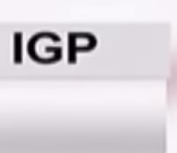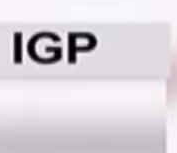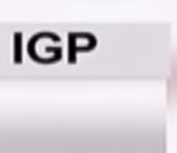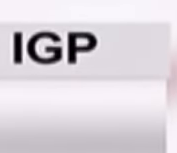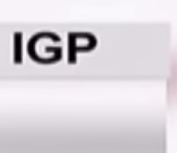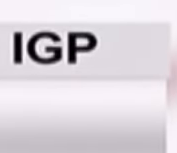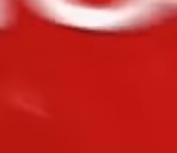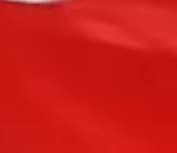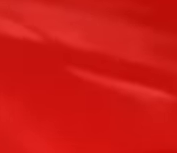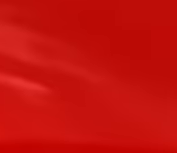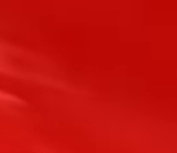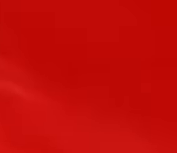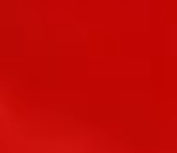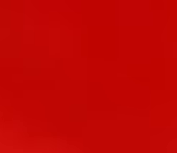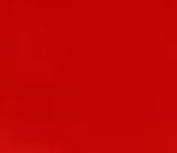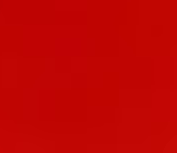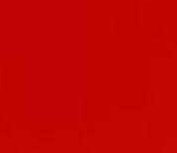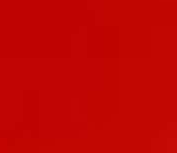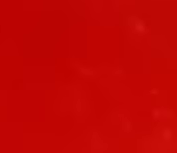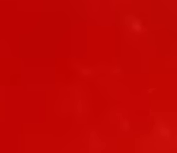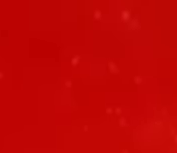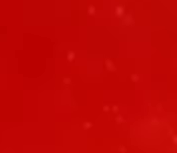criminal investigations.